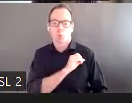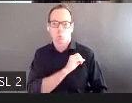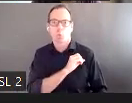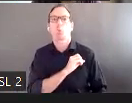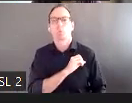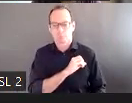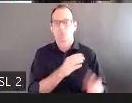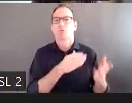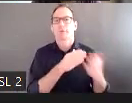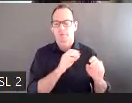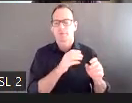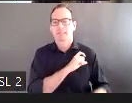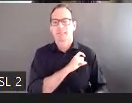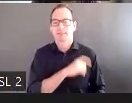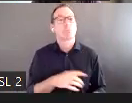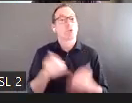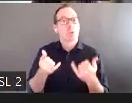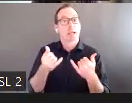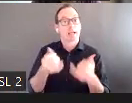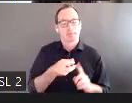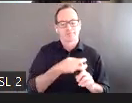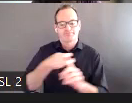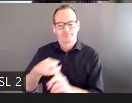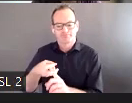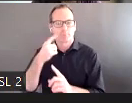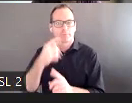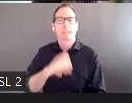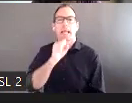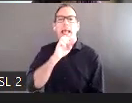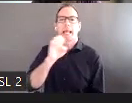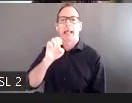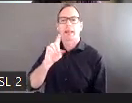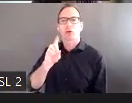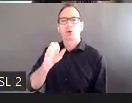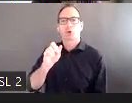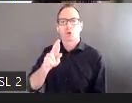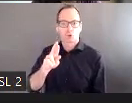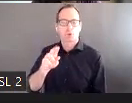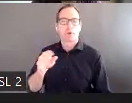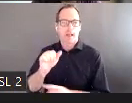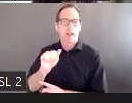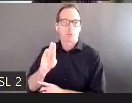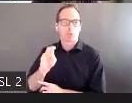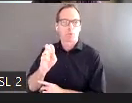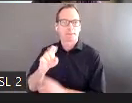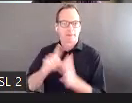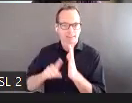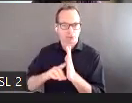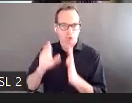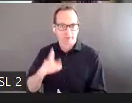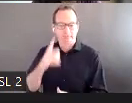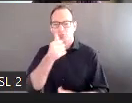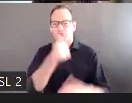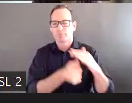an elder abuse investigator with the Waterloo Regional Police Services and has investigated and risk